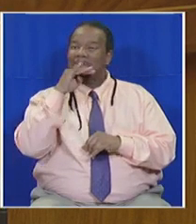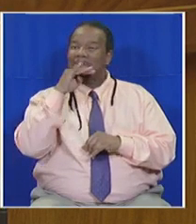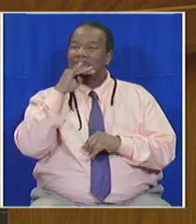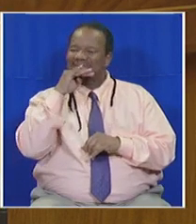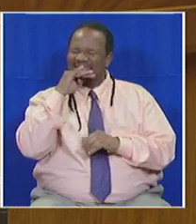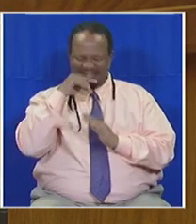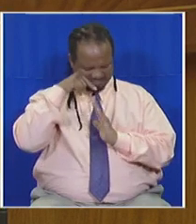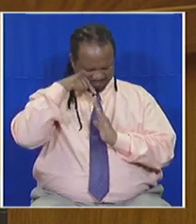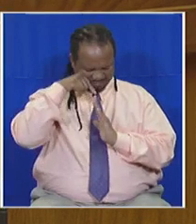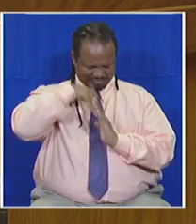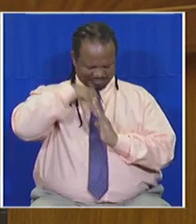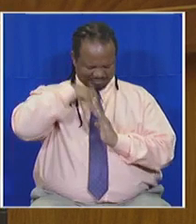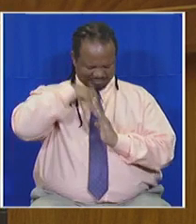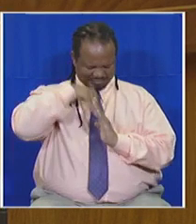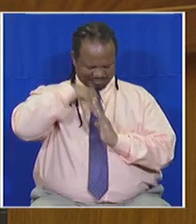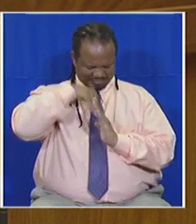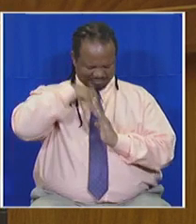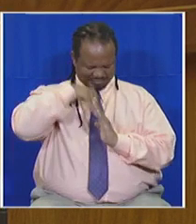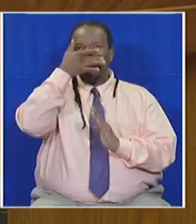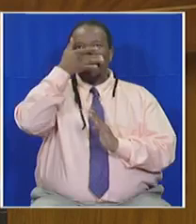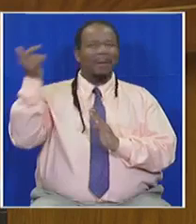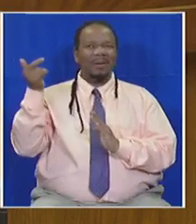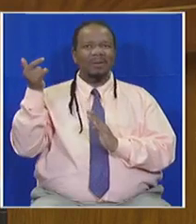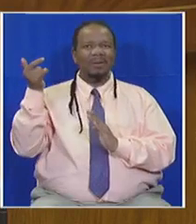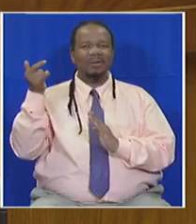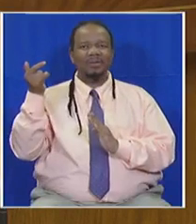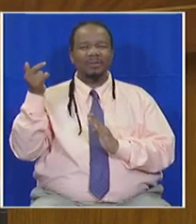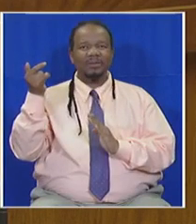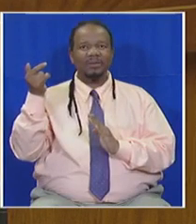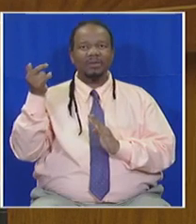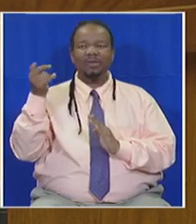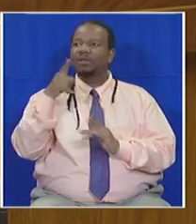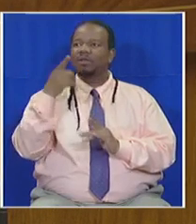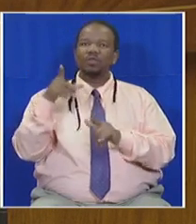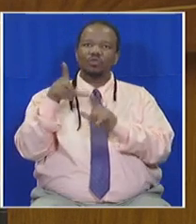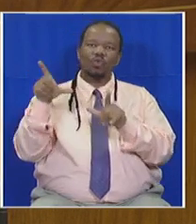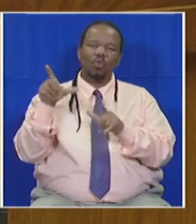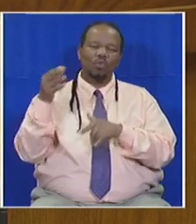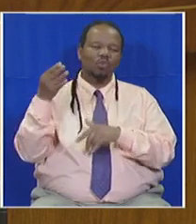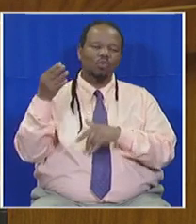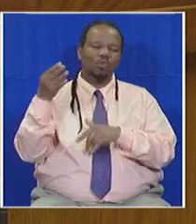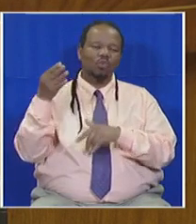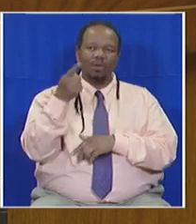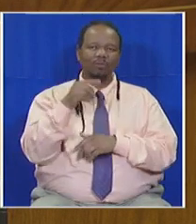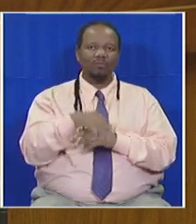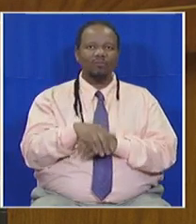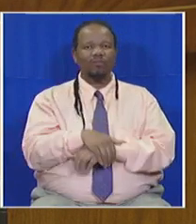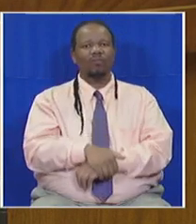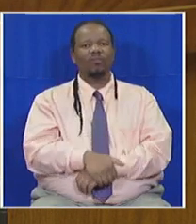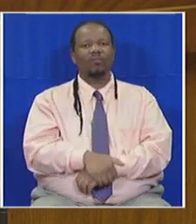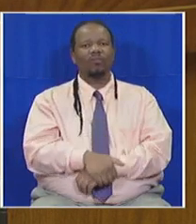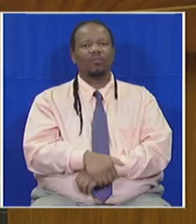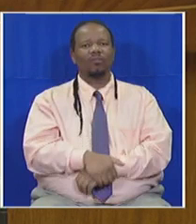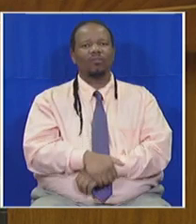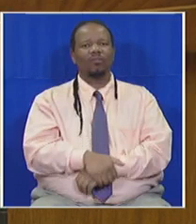hatred. Ungasho ukuthi unenzondo ejulile. Gazi wayithakathwa ubani,